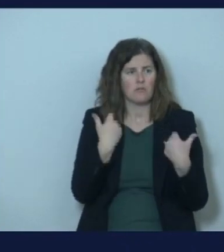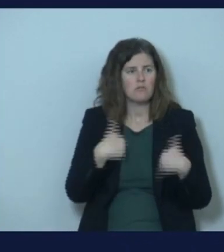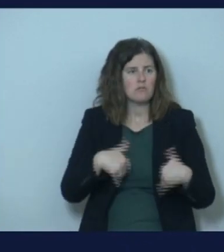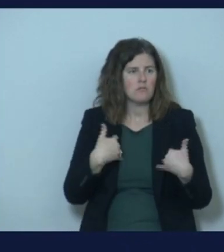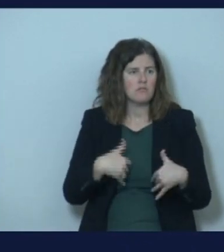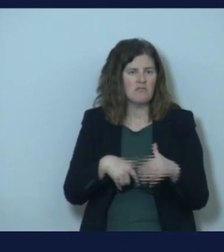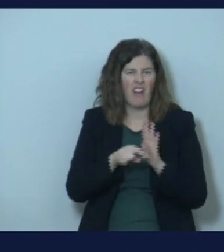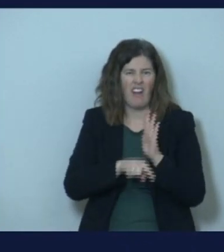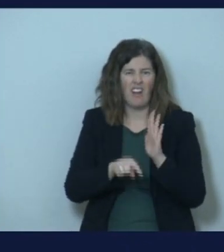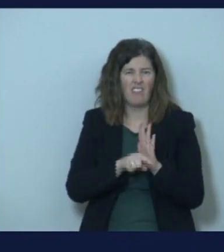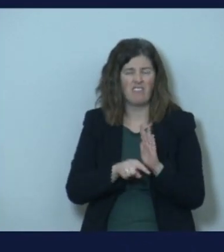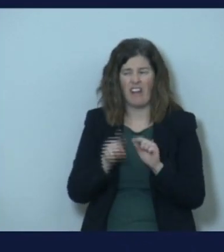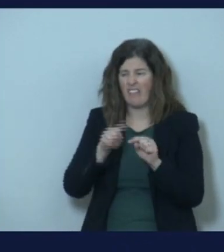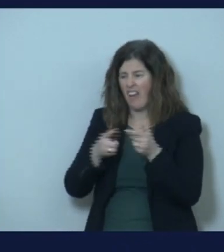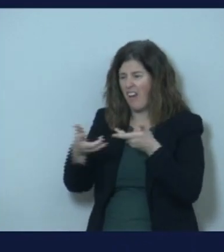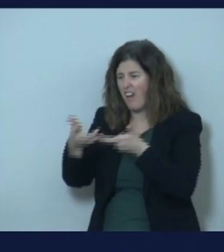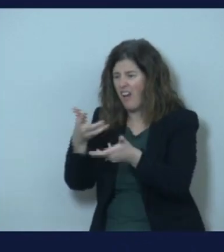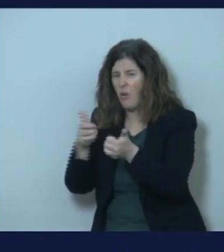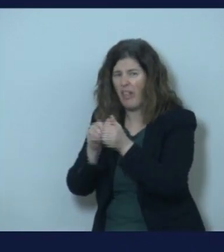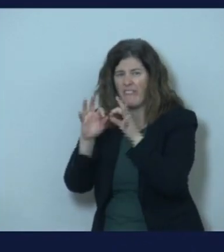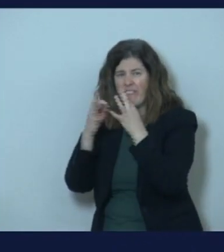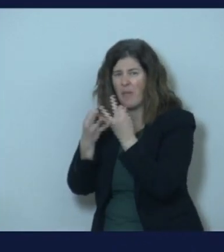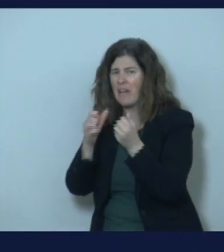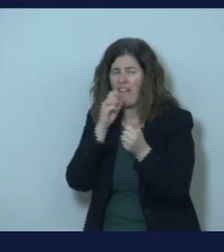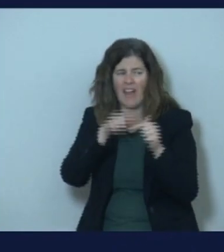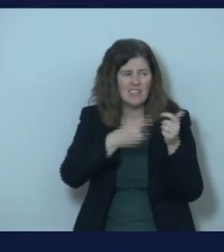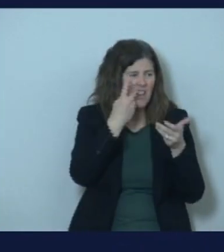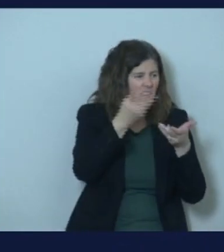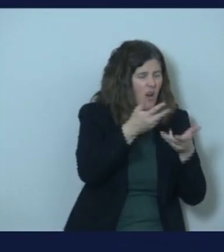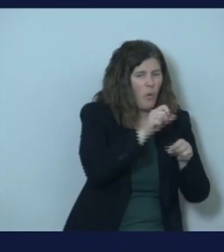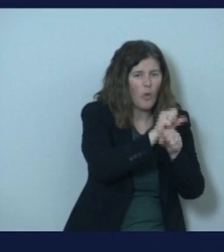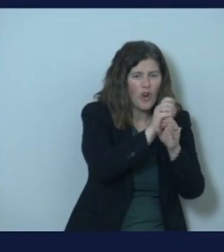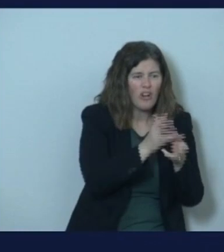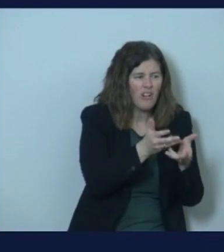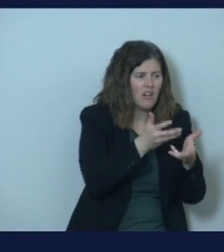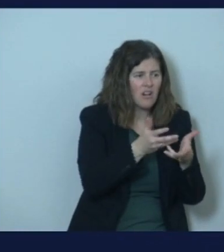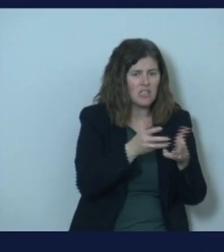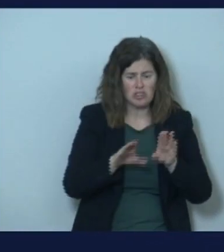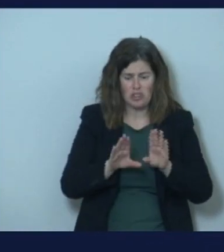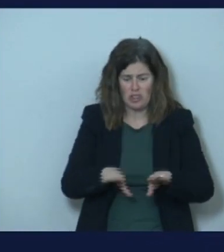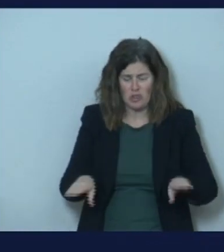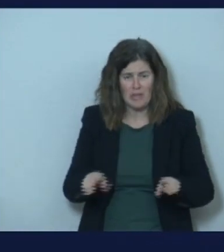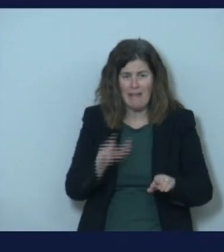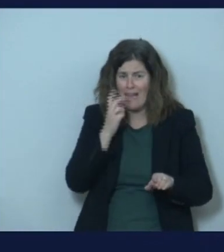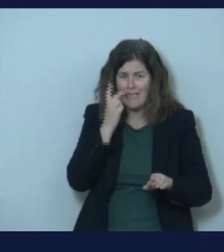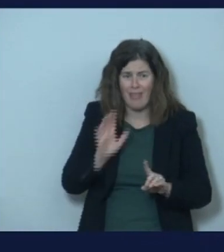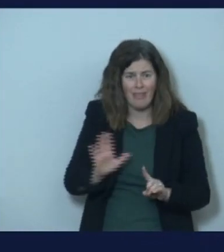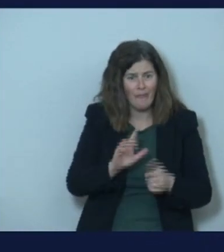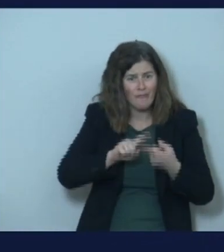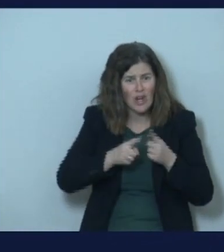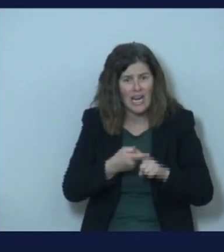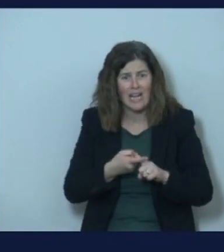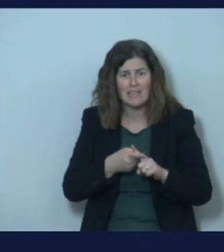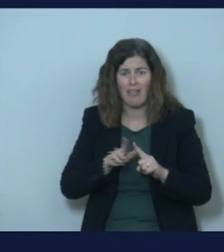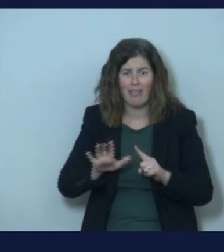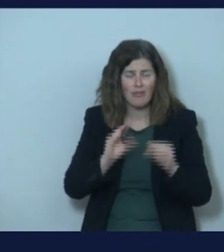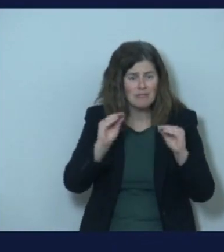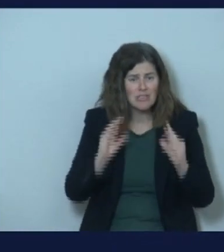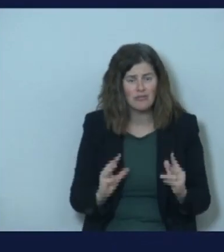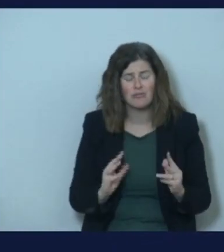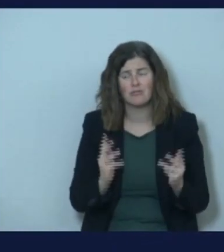not seeing our families. We're not seeing our coworkers. Our children are not seeing their friends and their